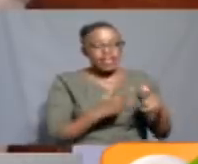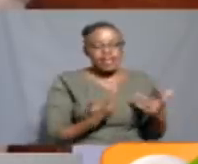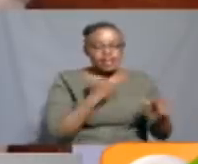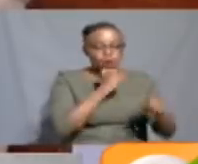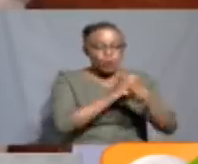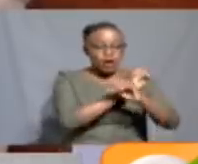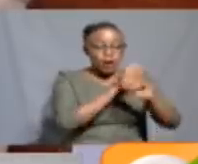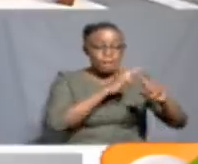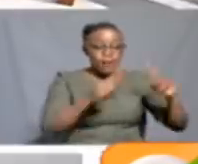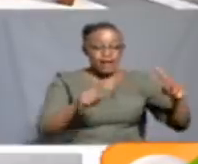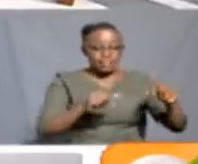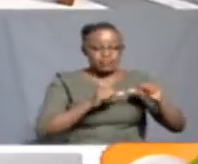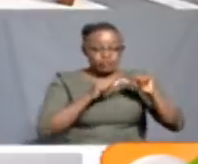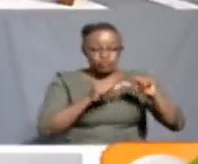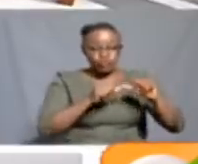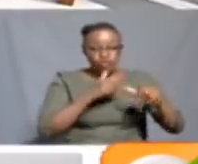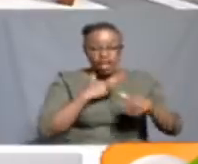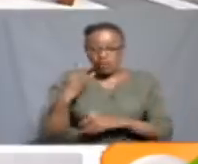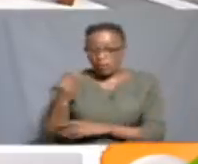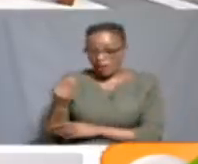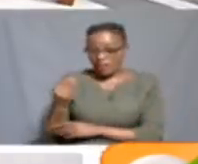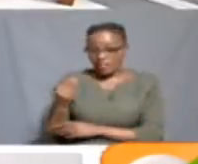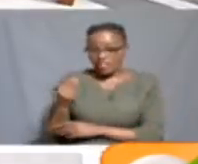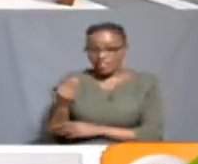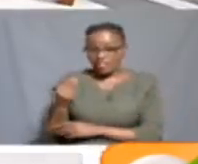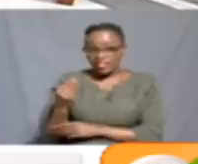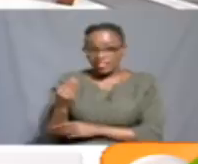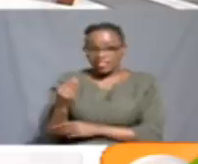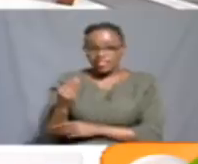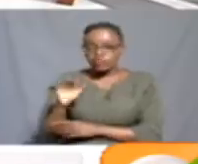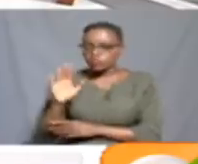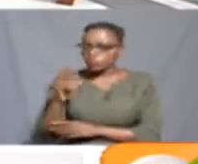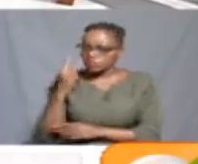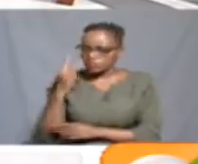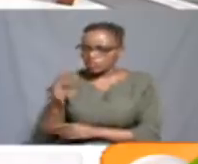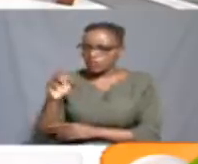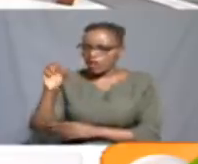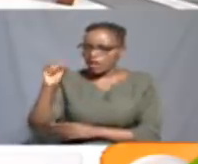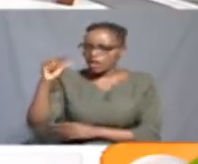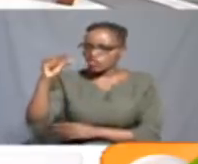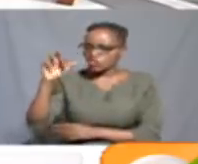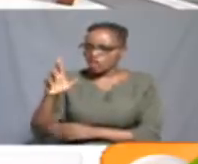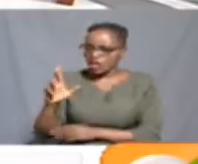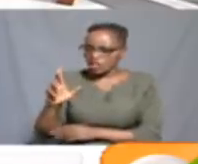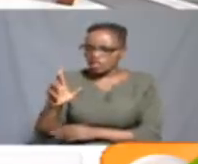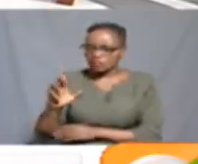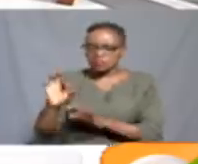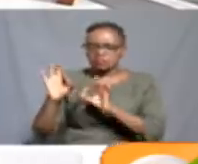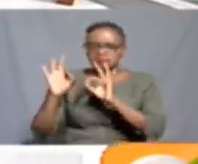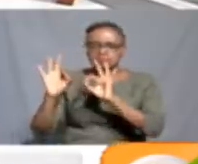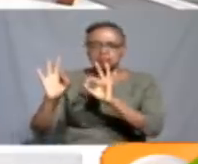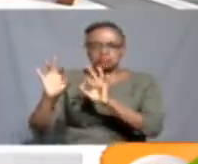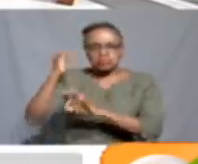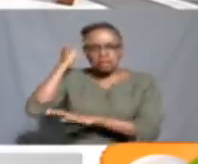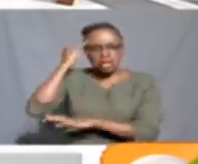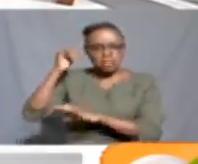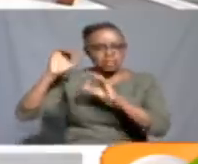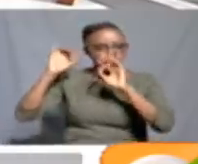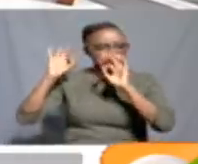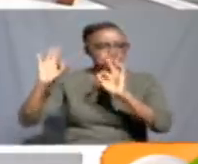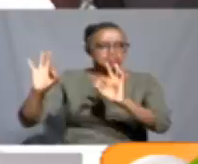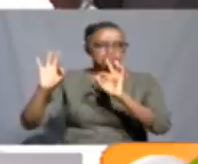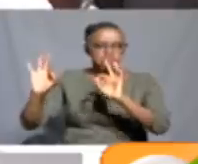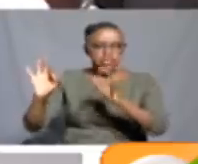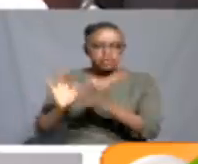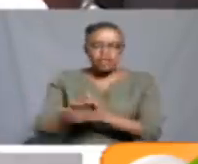Or if you still have the money, Manu. I mean, look, SGR, fantastic idea.